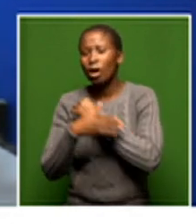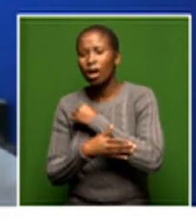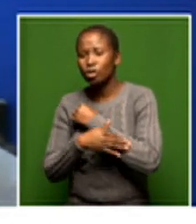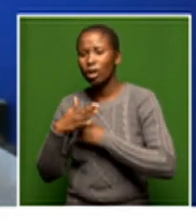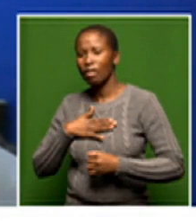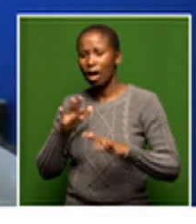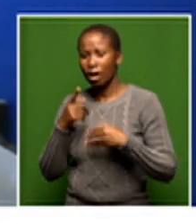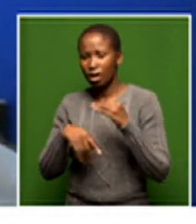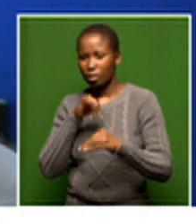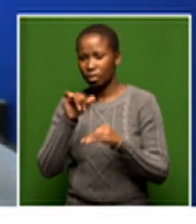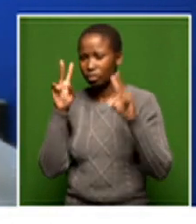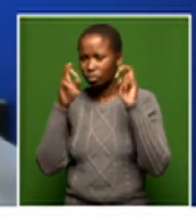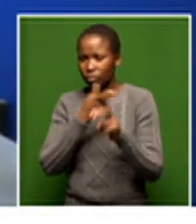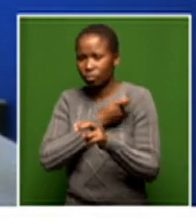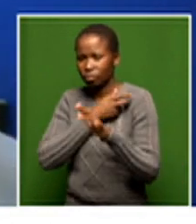possible?